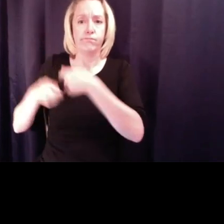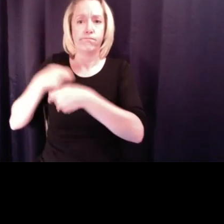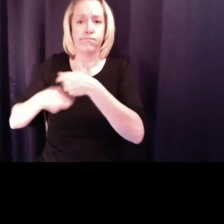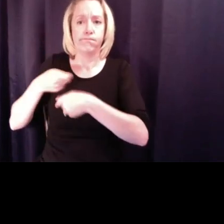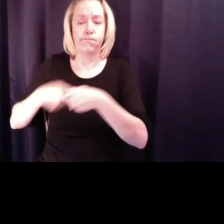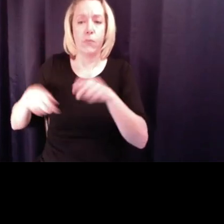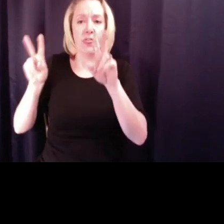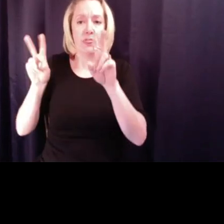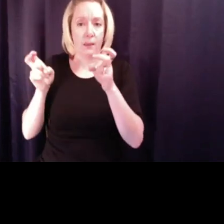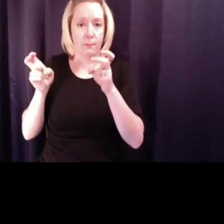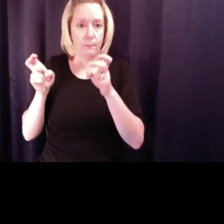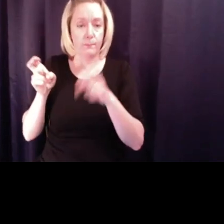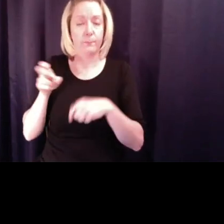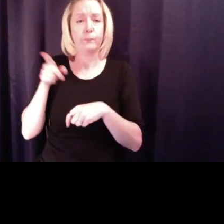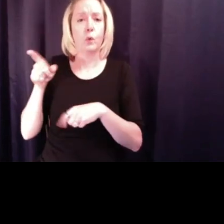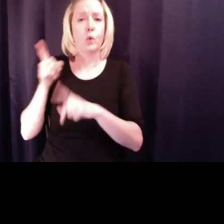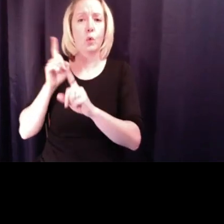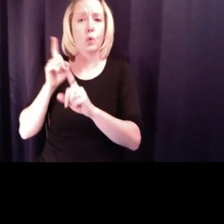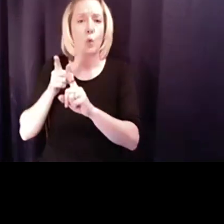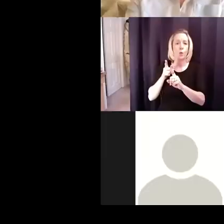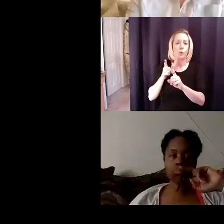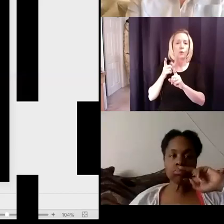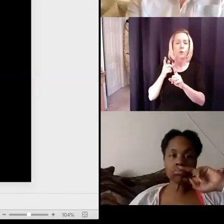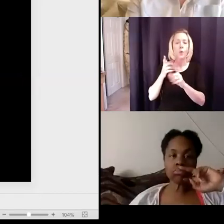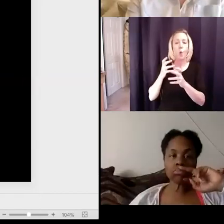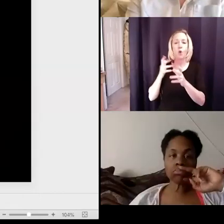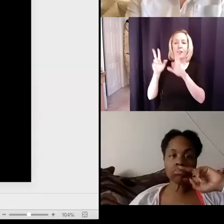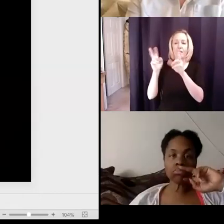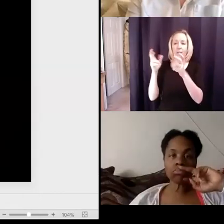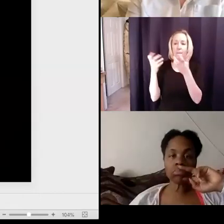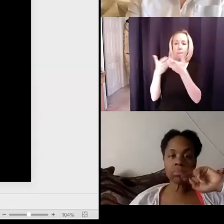And she tried to have activities, like play activities that went